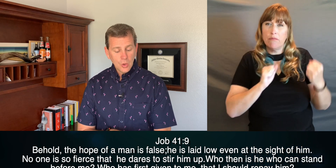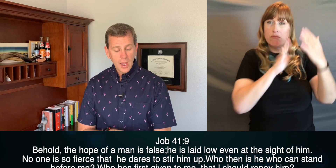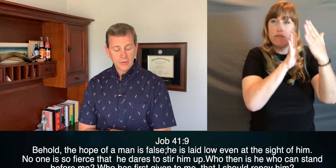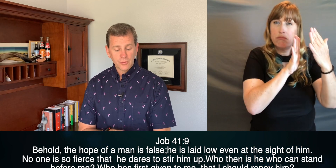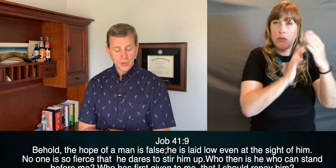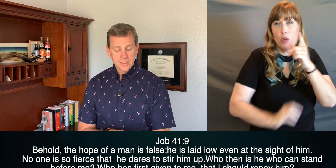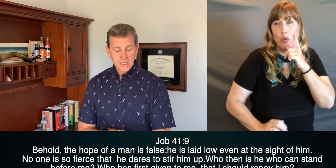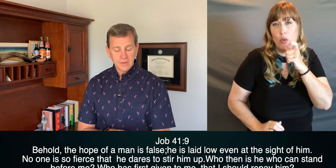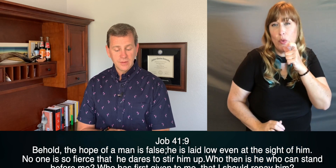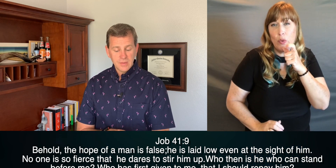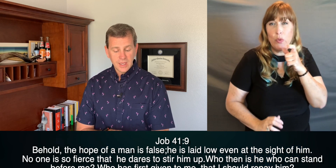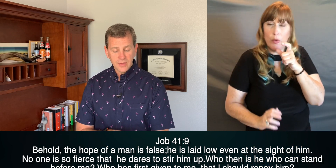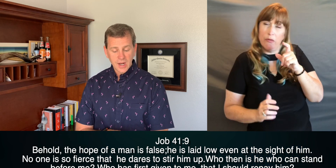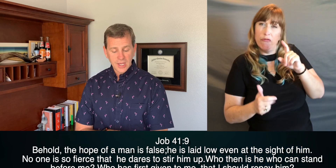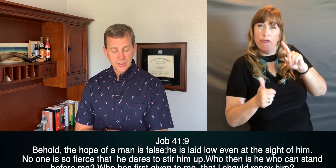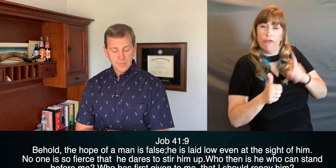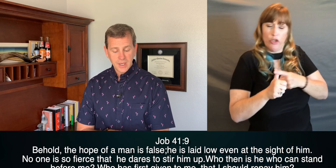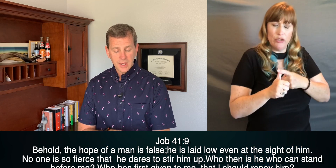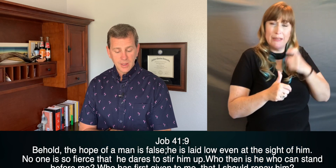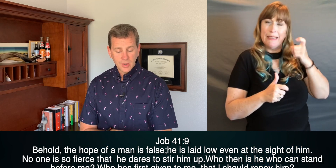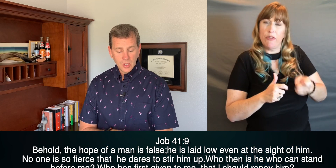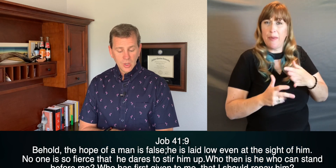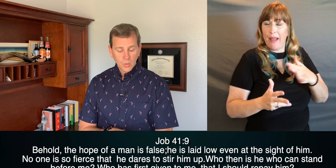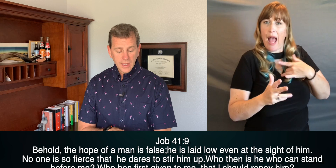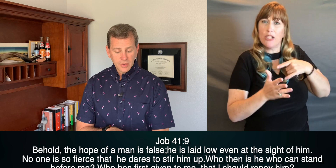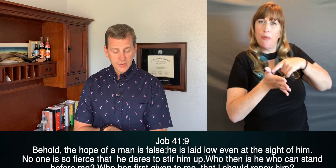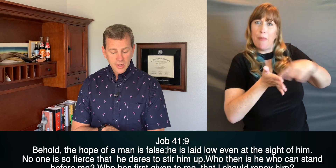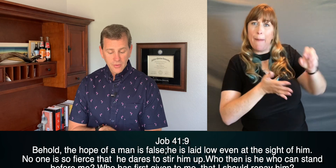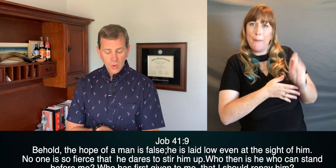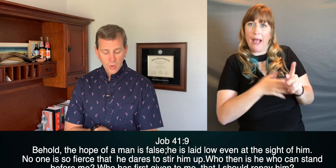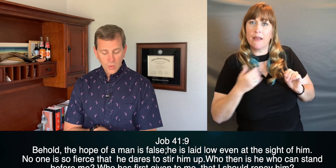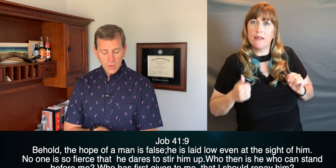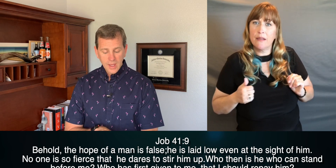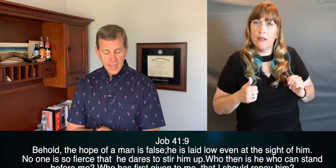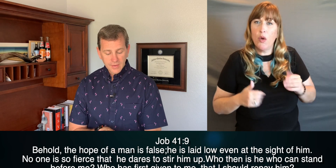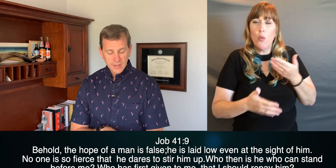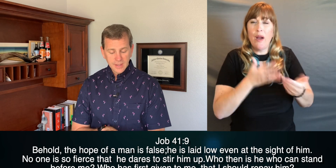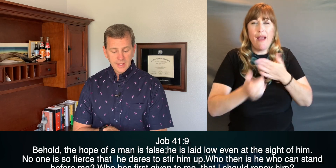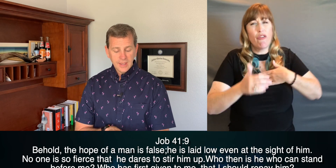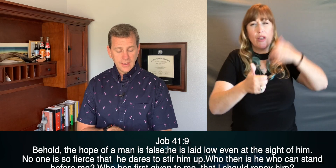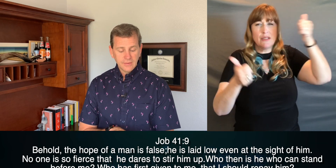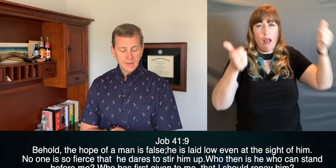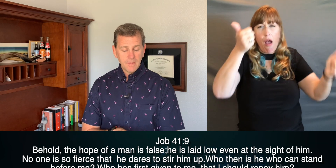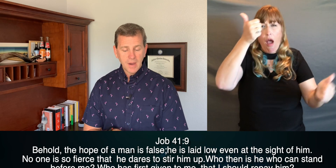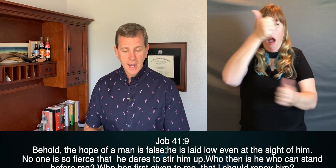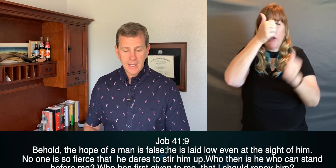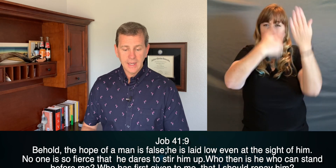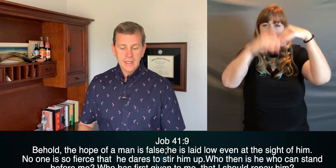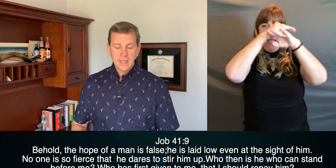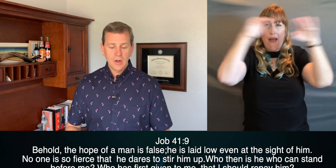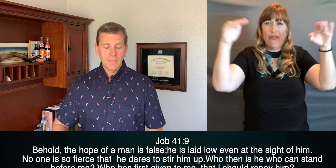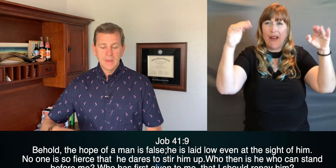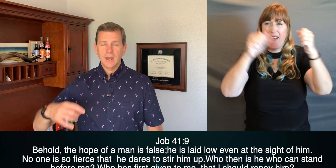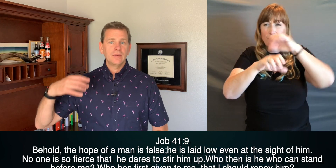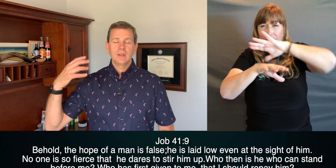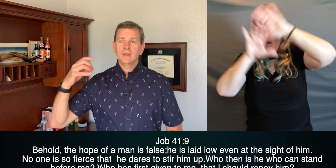Who has first given to me that I should repay him? Whatever is under the whole heaven is mine. And,